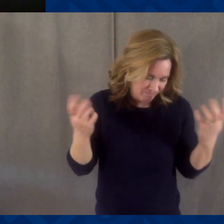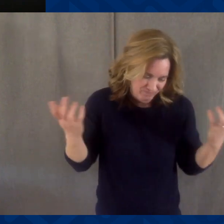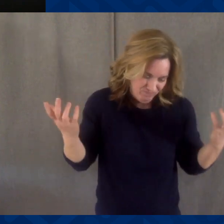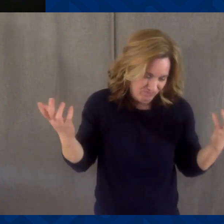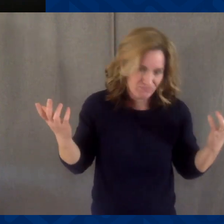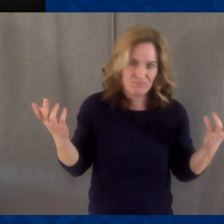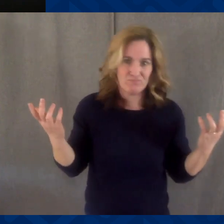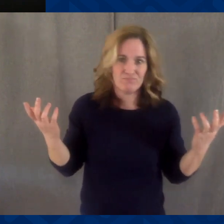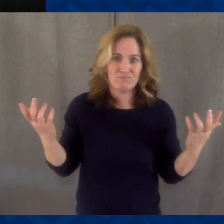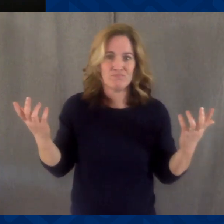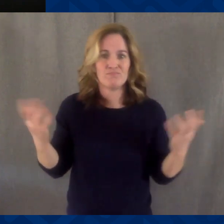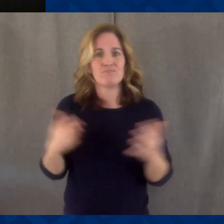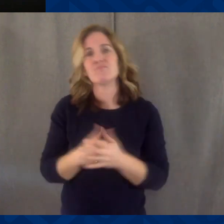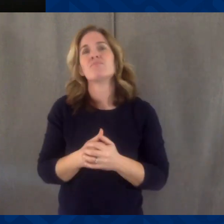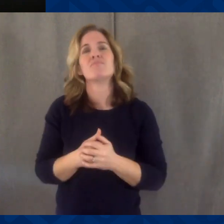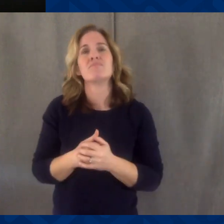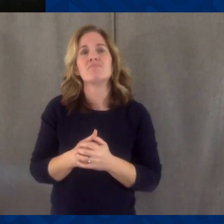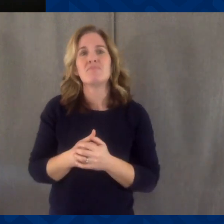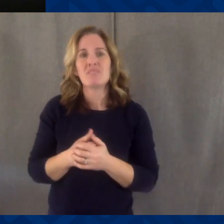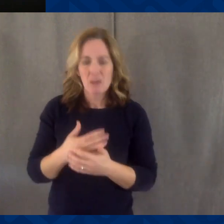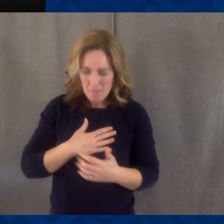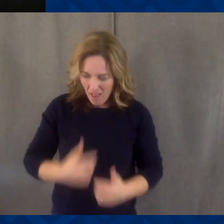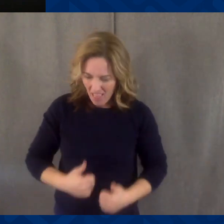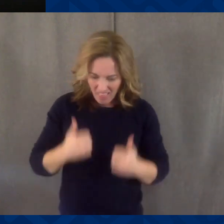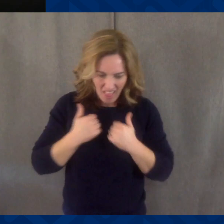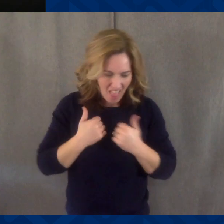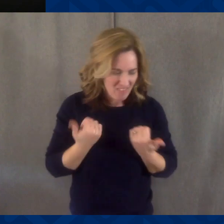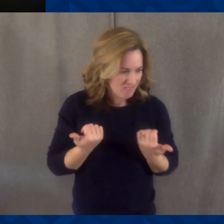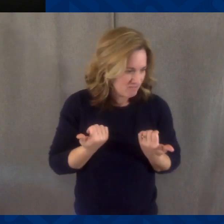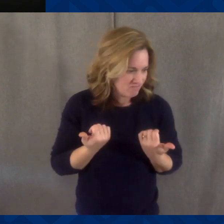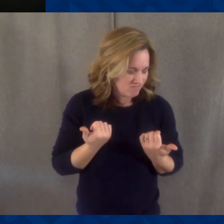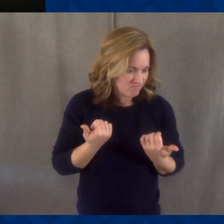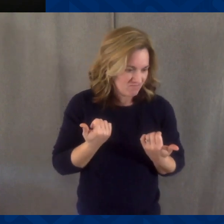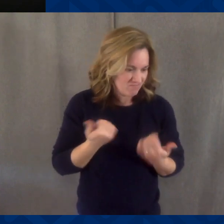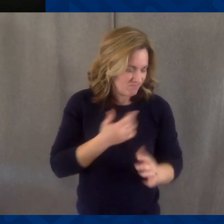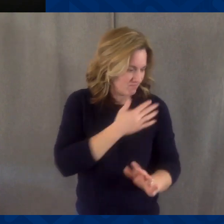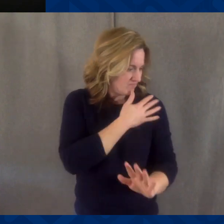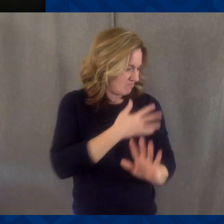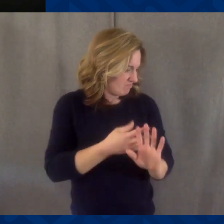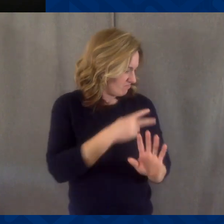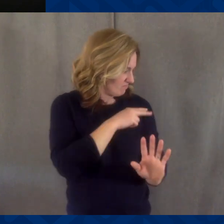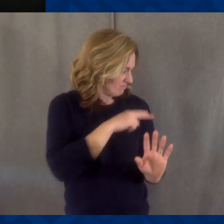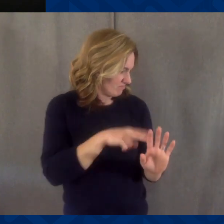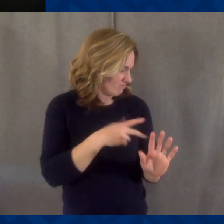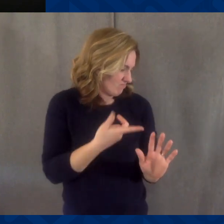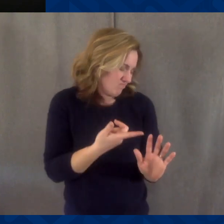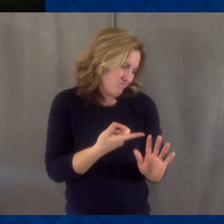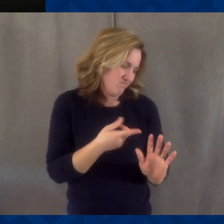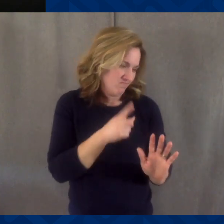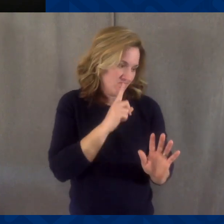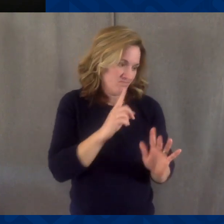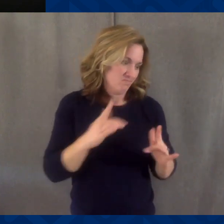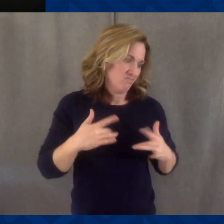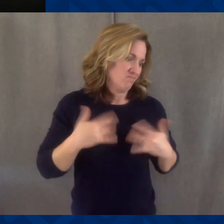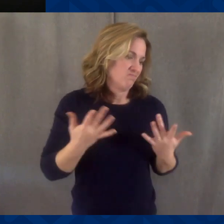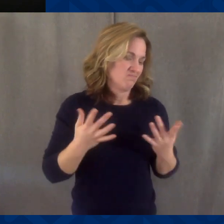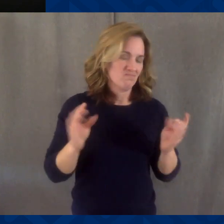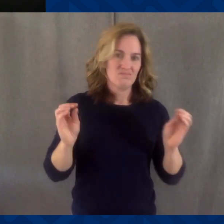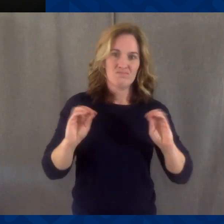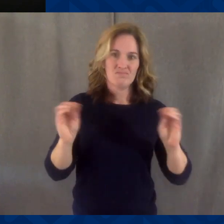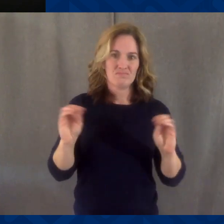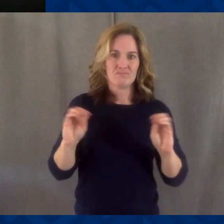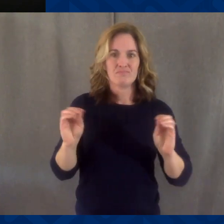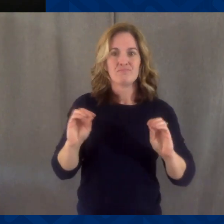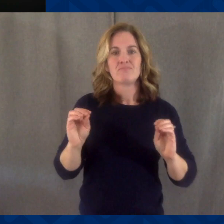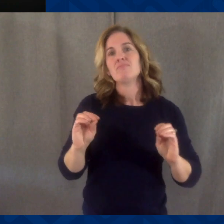me. If I were to take inventory of my life, there honestly isn't much to write home about." And two, I want to share this story with